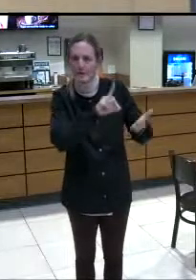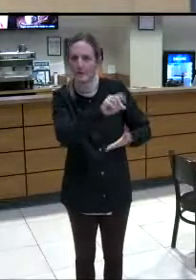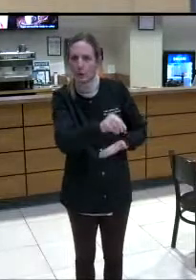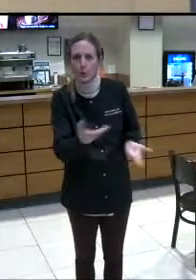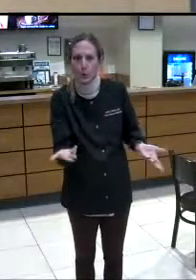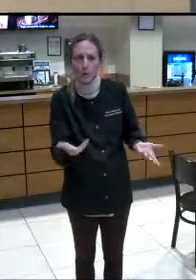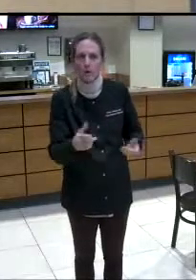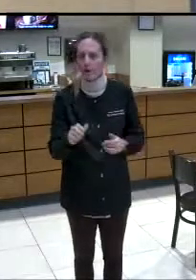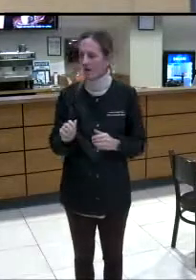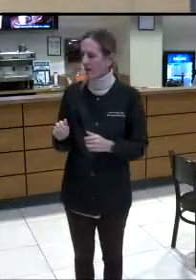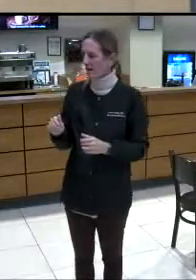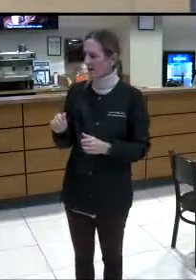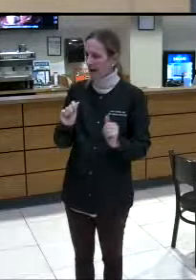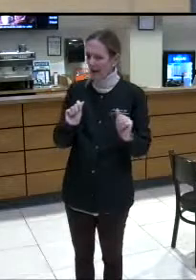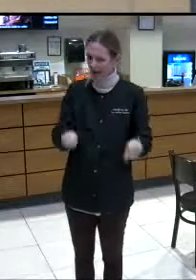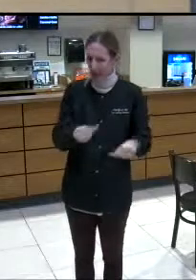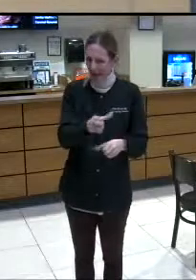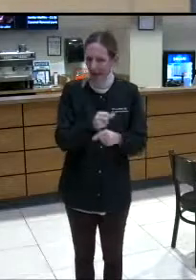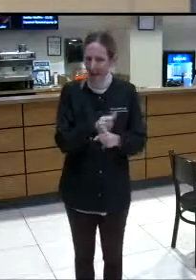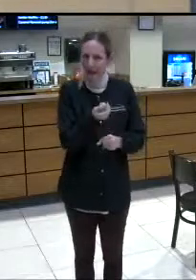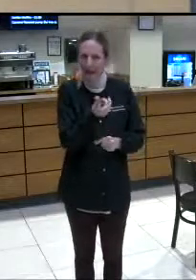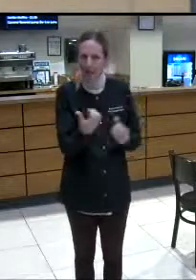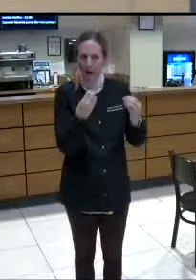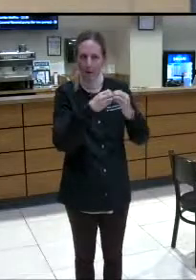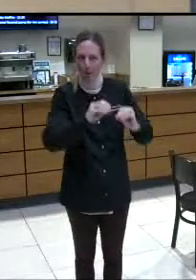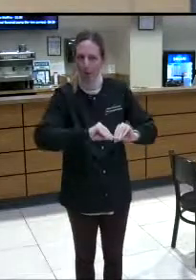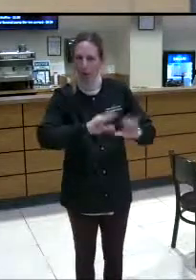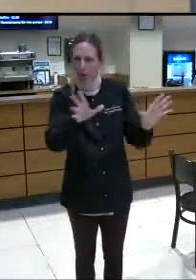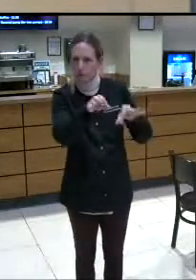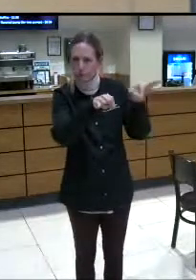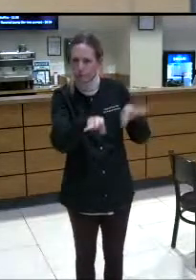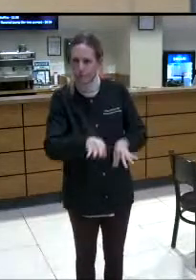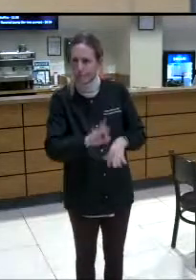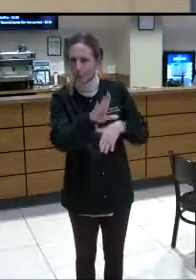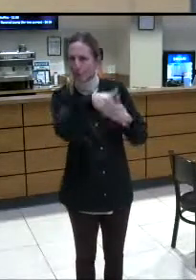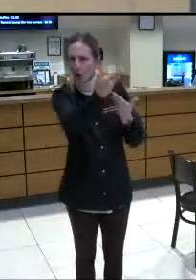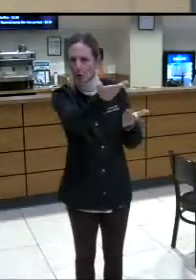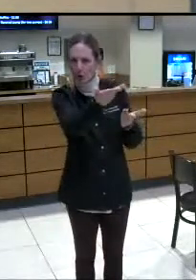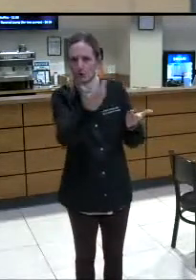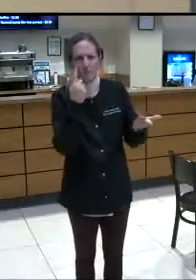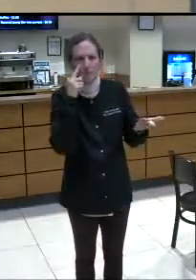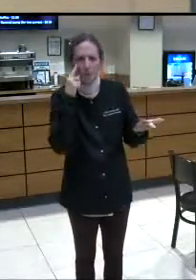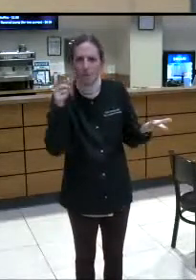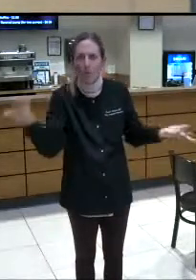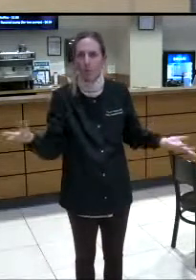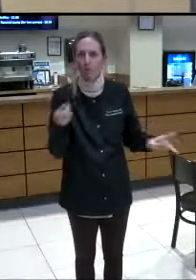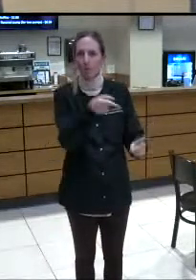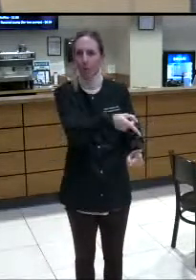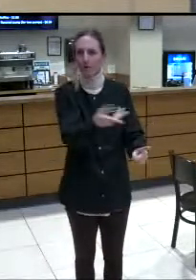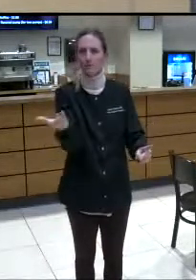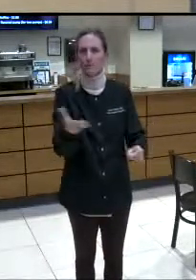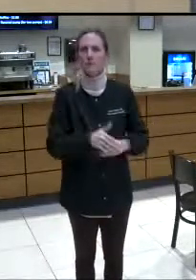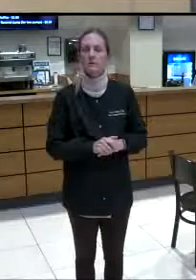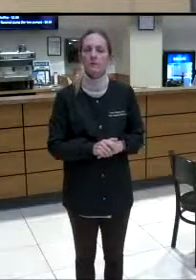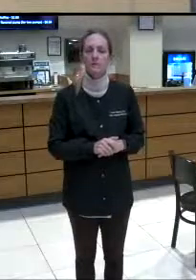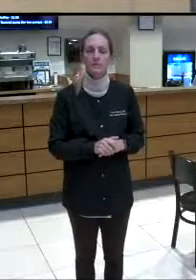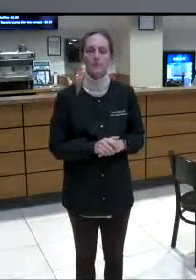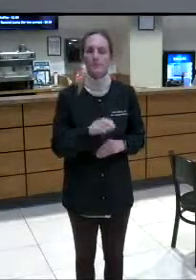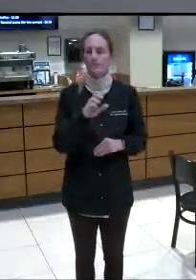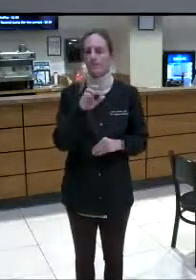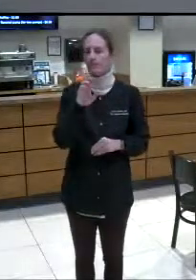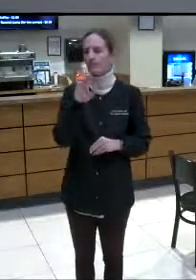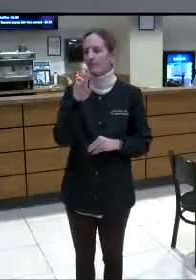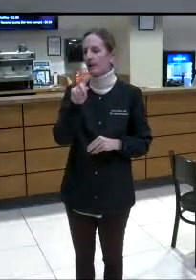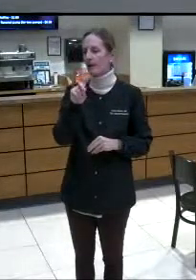Could I get a little bit more clarity on what this motion will do? What is the purpose of the motion? The purpose of the